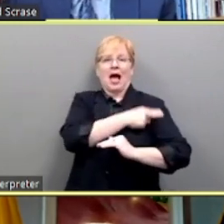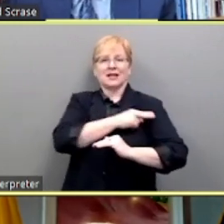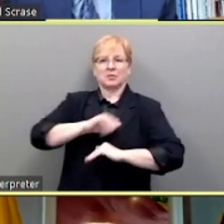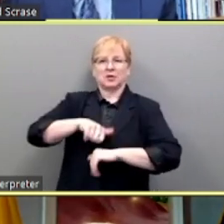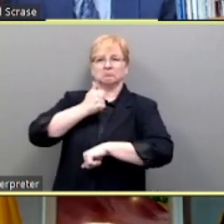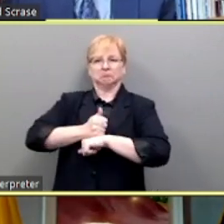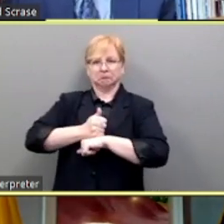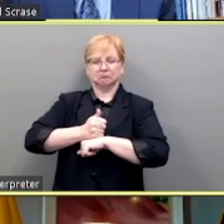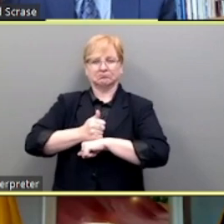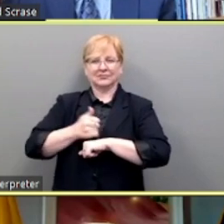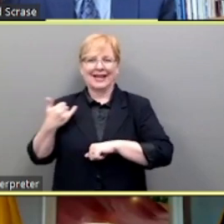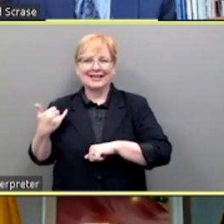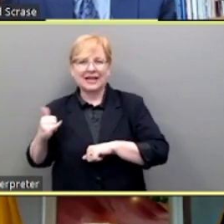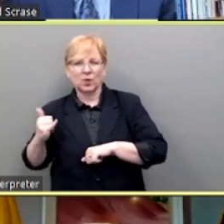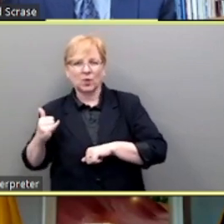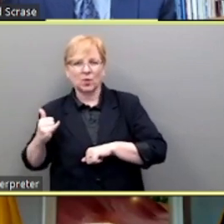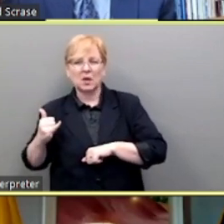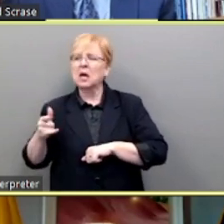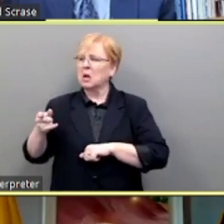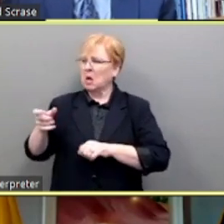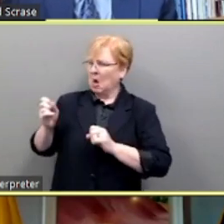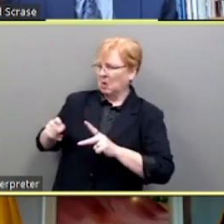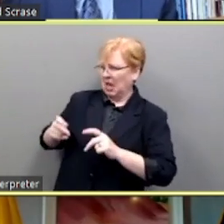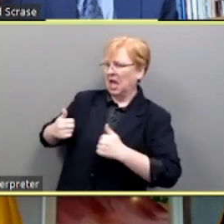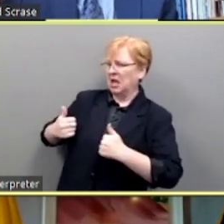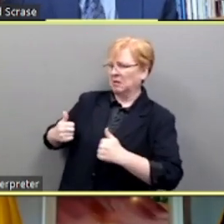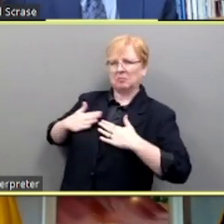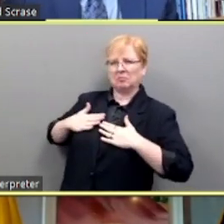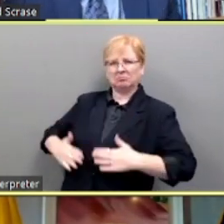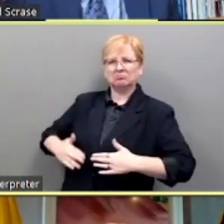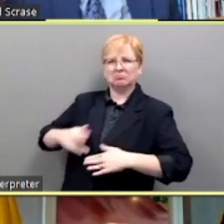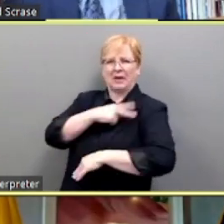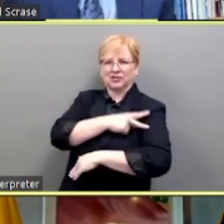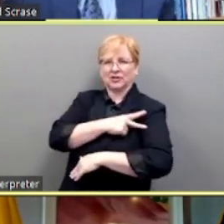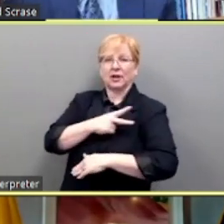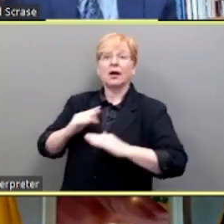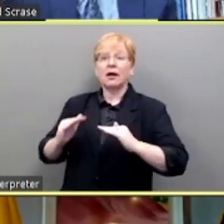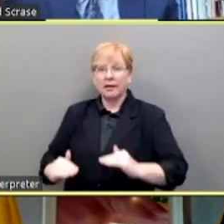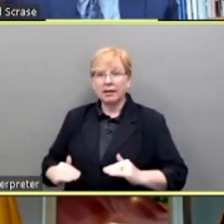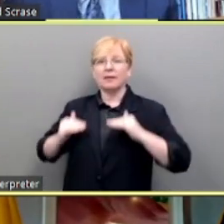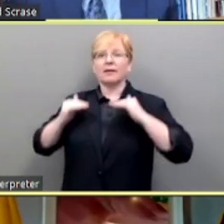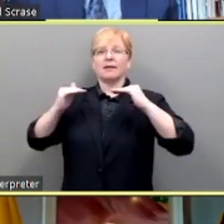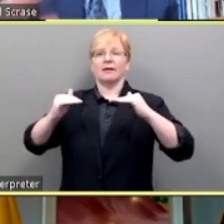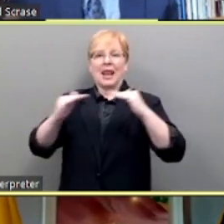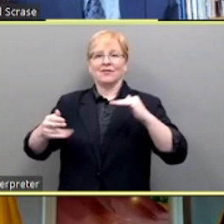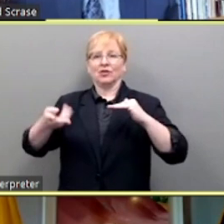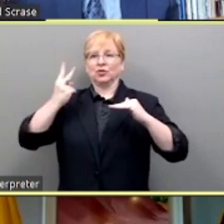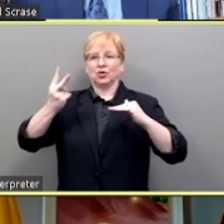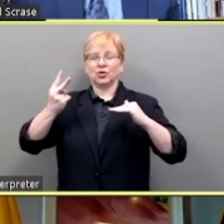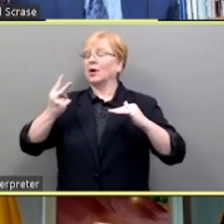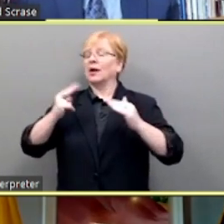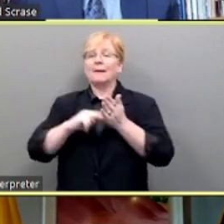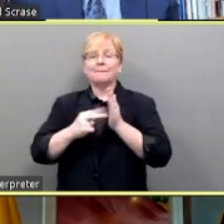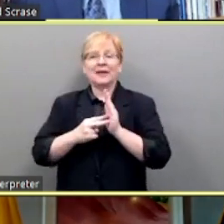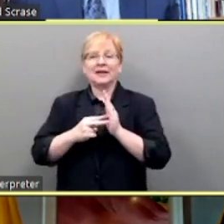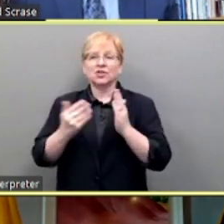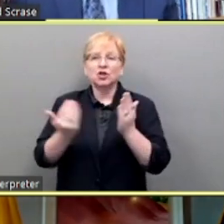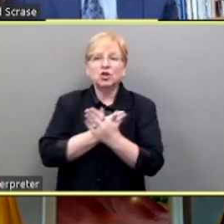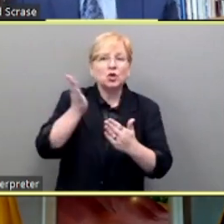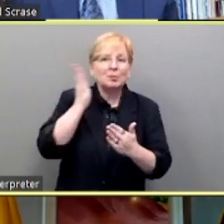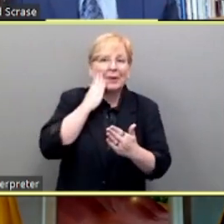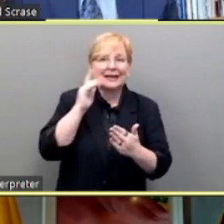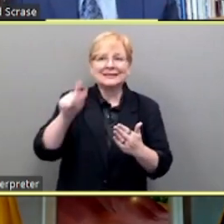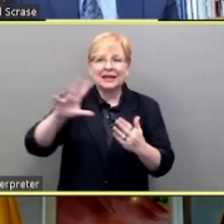doing basically okay. Contingency level 2 is when they're having to move and open new beds and close down services